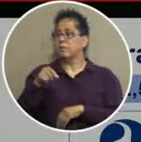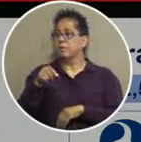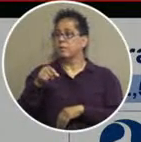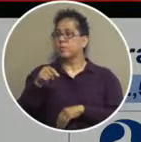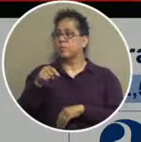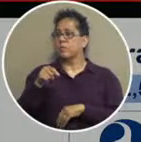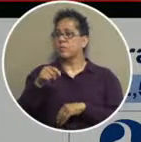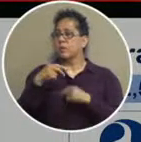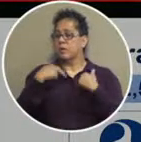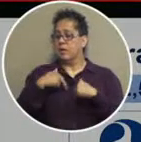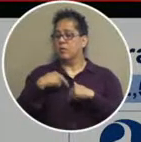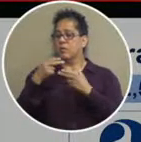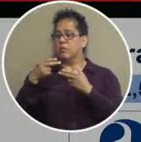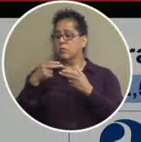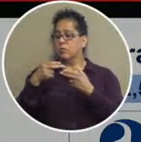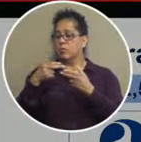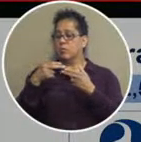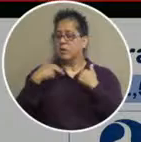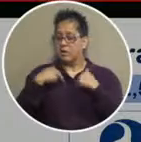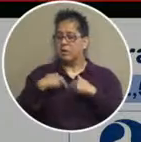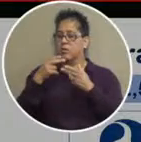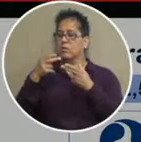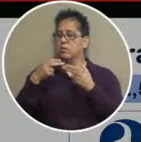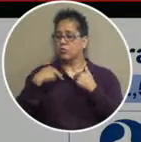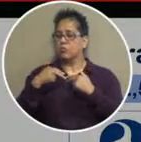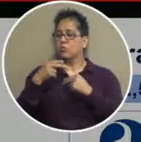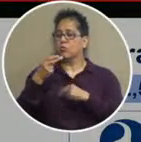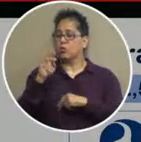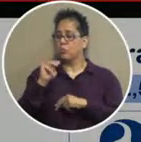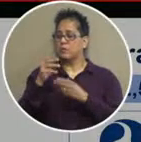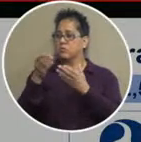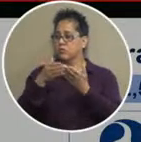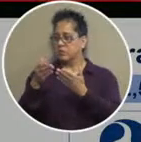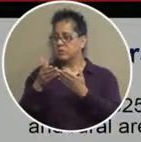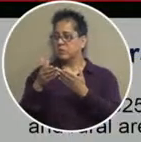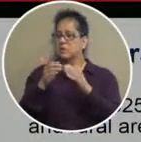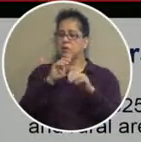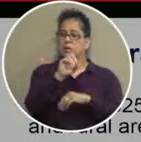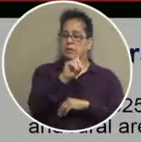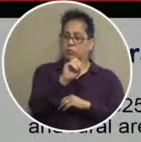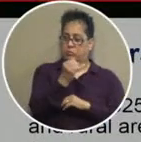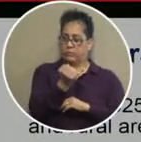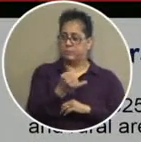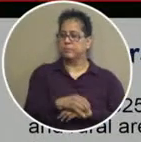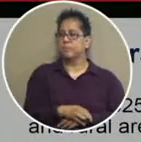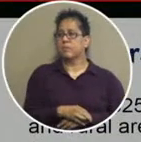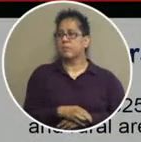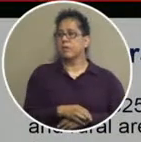Health and Human Services, and then also even the Department of Justice. Next slide.